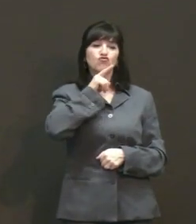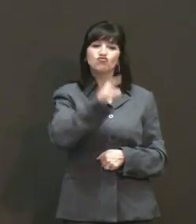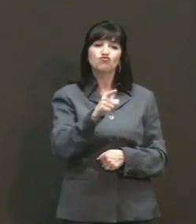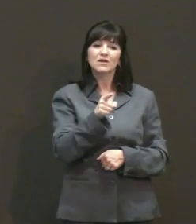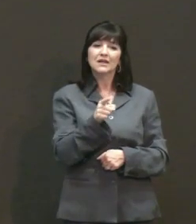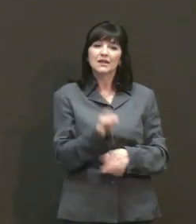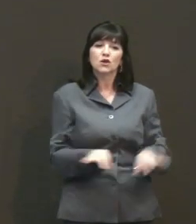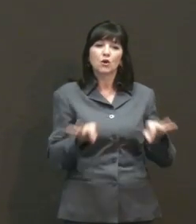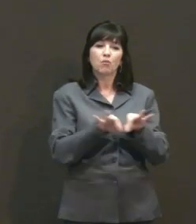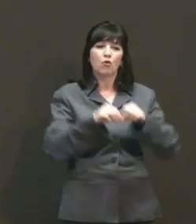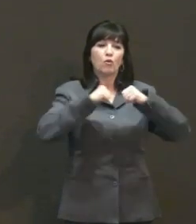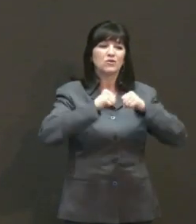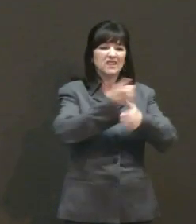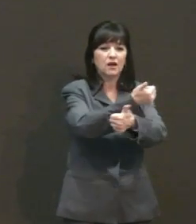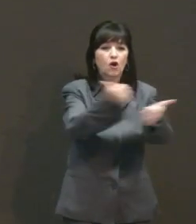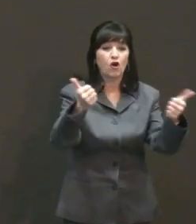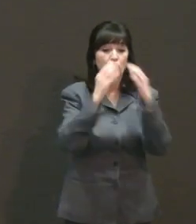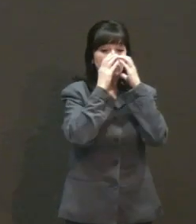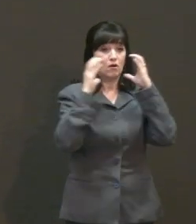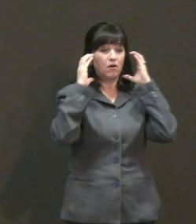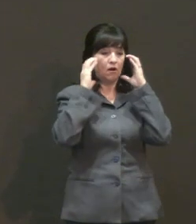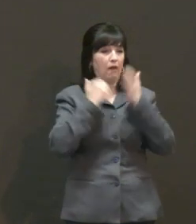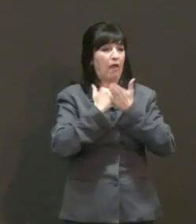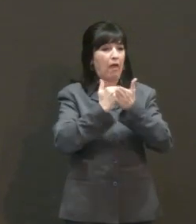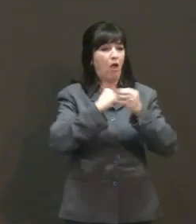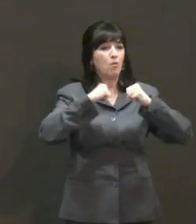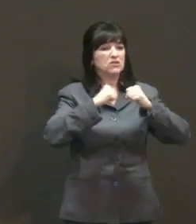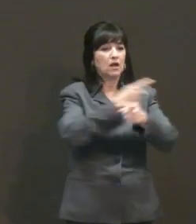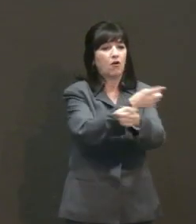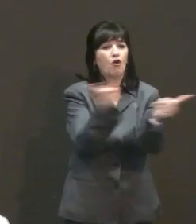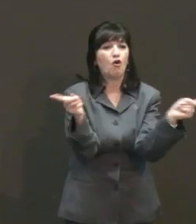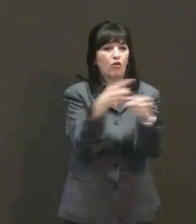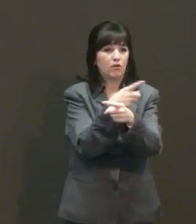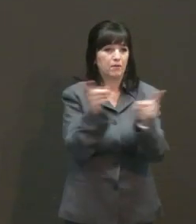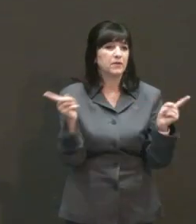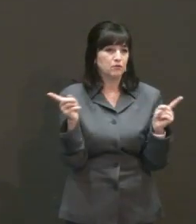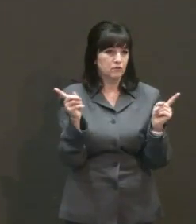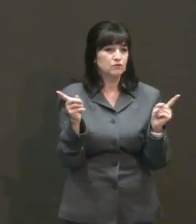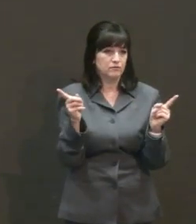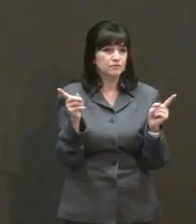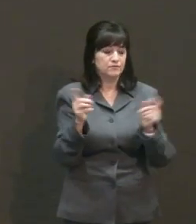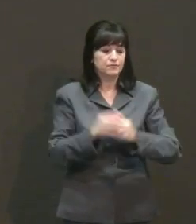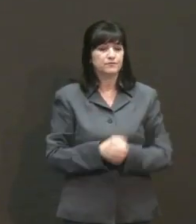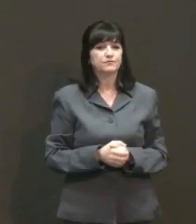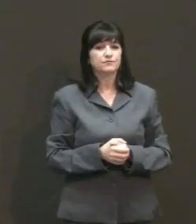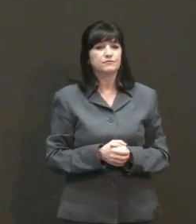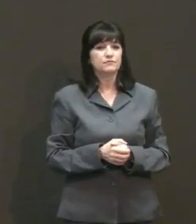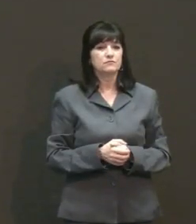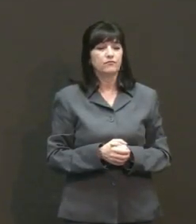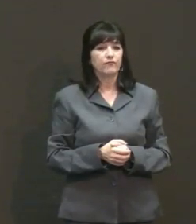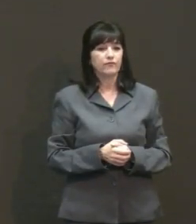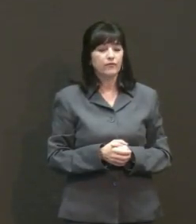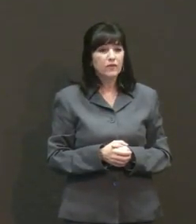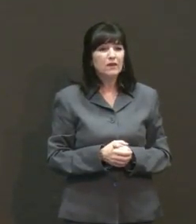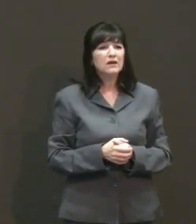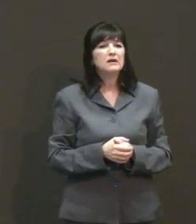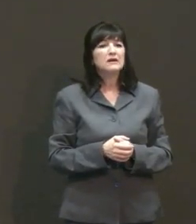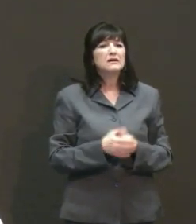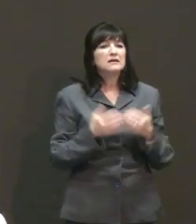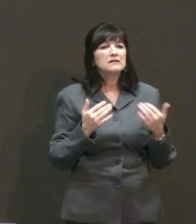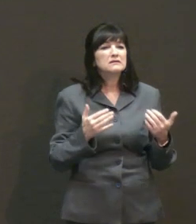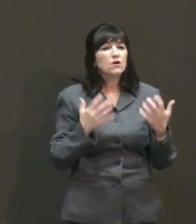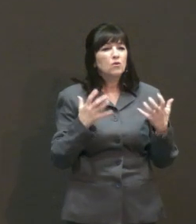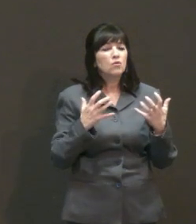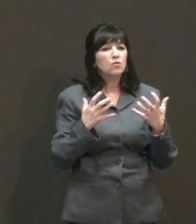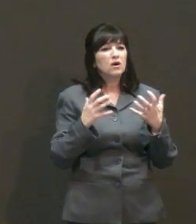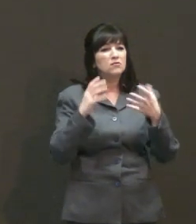others. So let me talk a little bit about the Delaware Psychiatric Center. We have 5